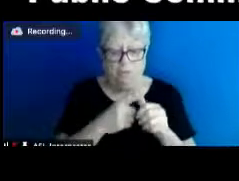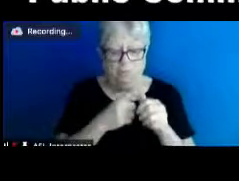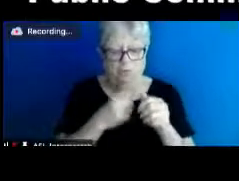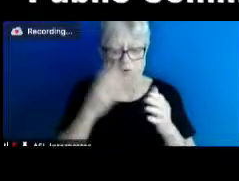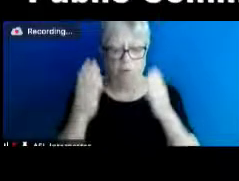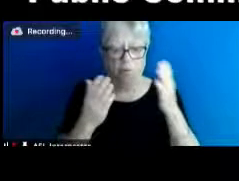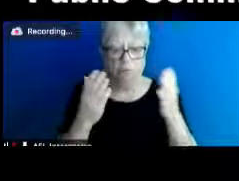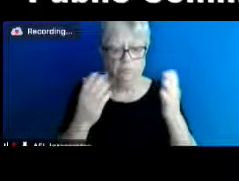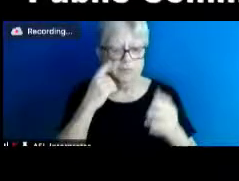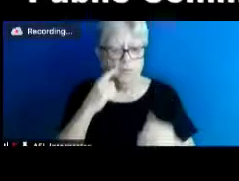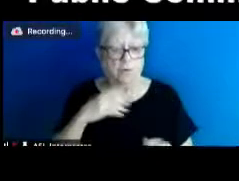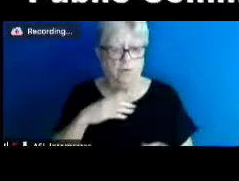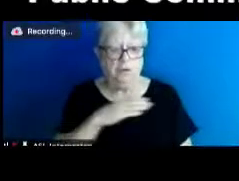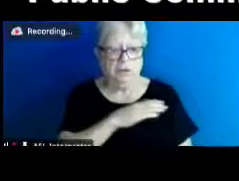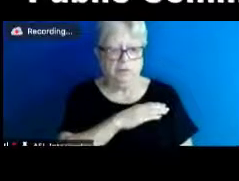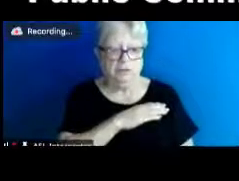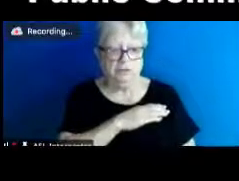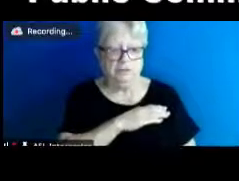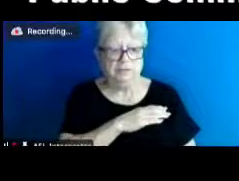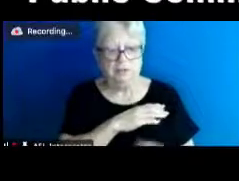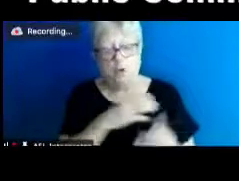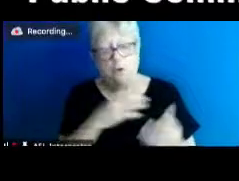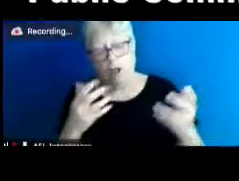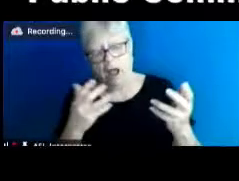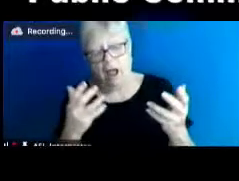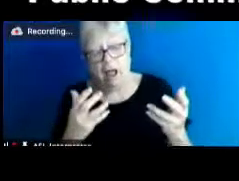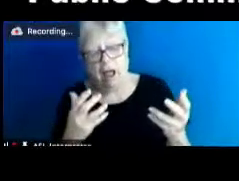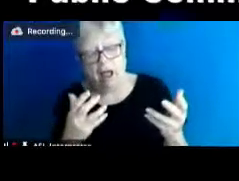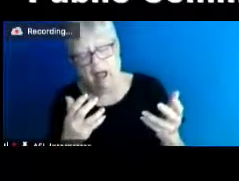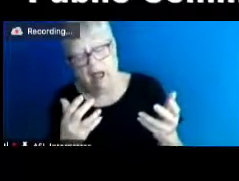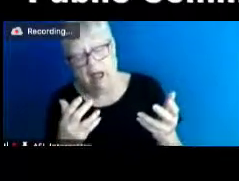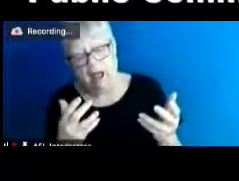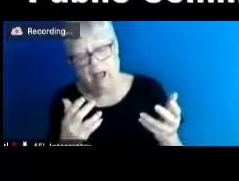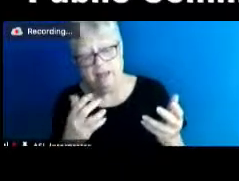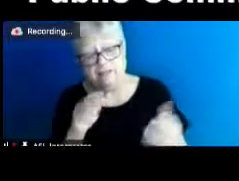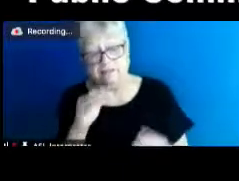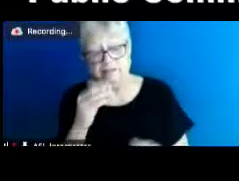in the RFP. So this, while it doesn't seem, it seems,